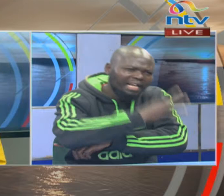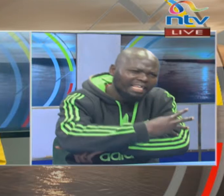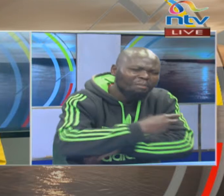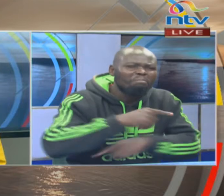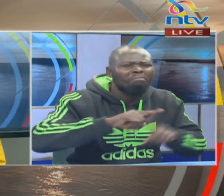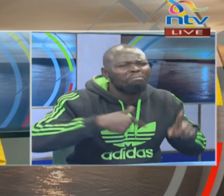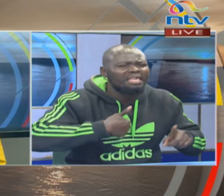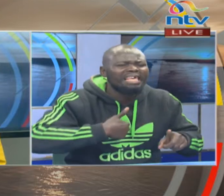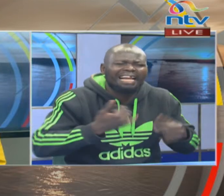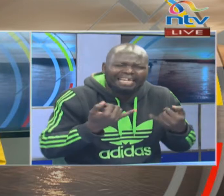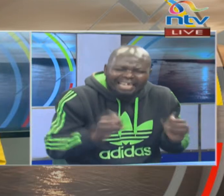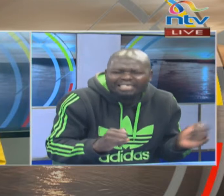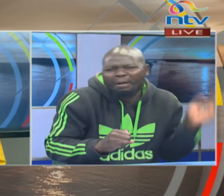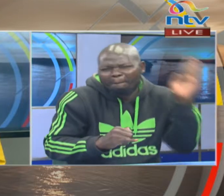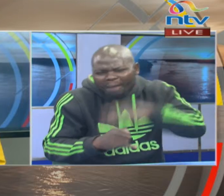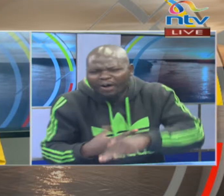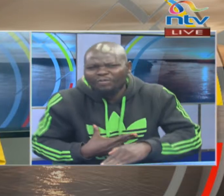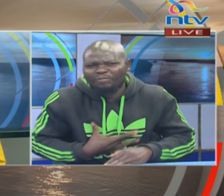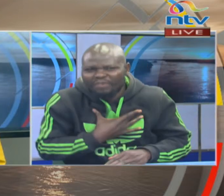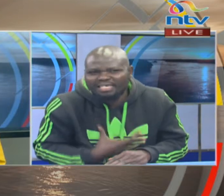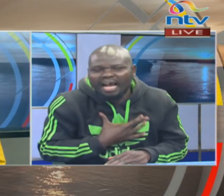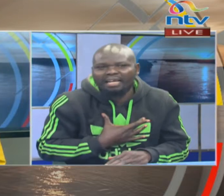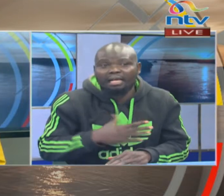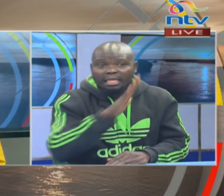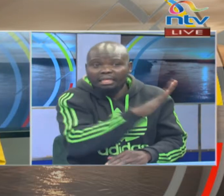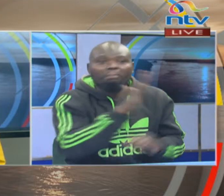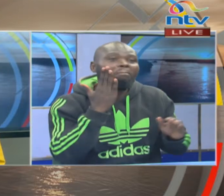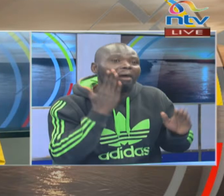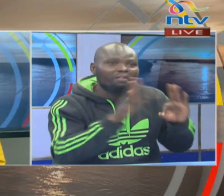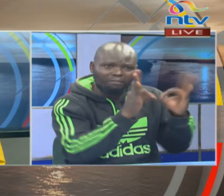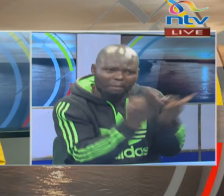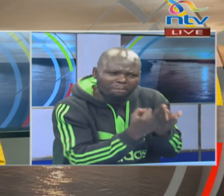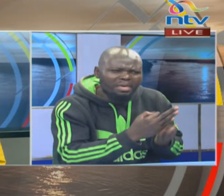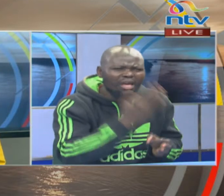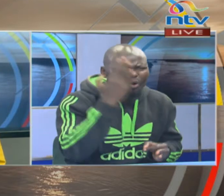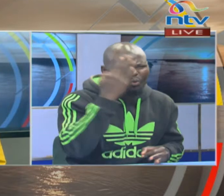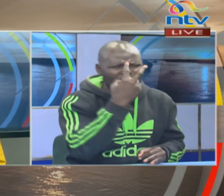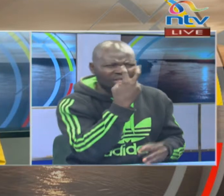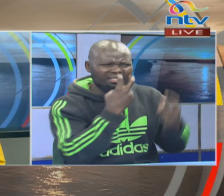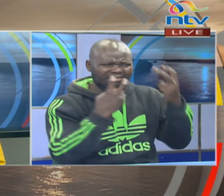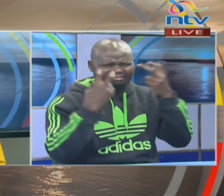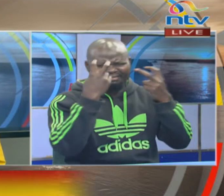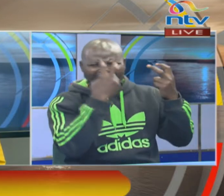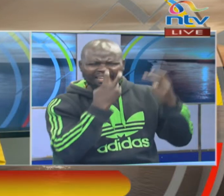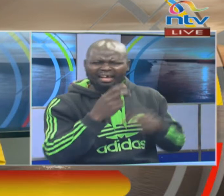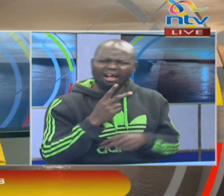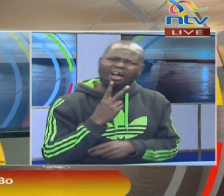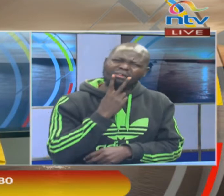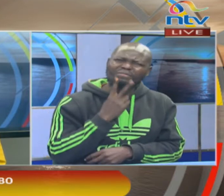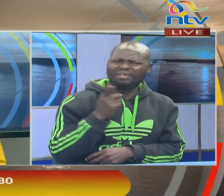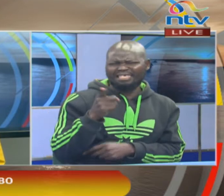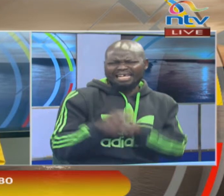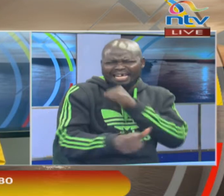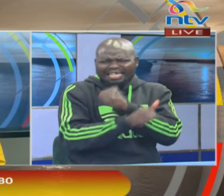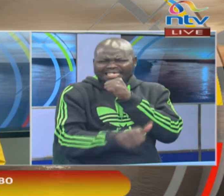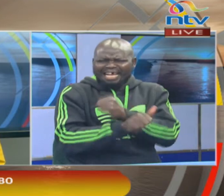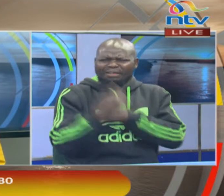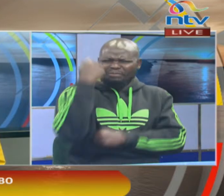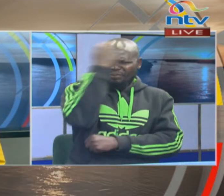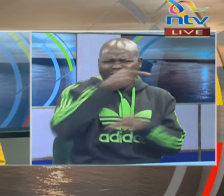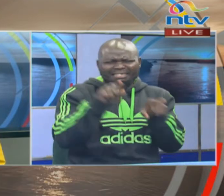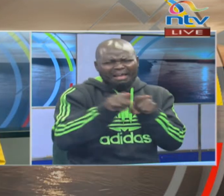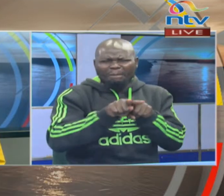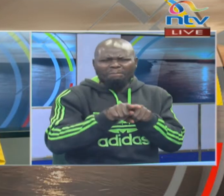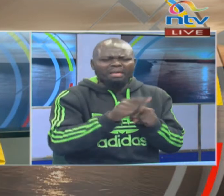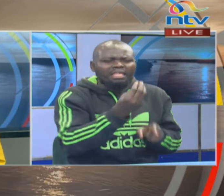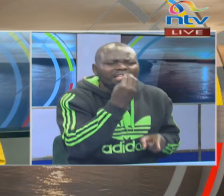who was staying in Komorok, I tried to talk with the family, and they were not sure about